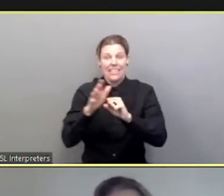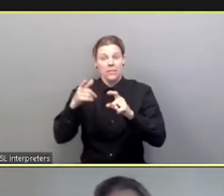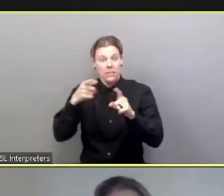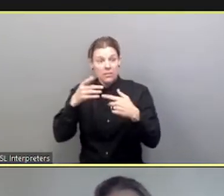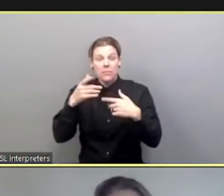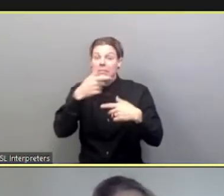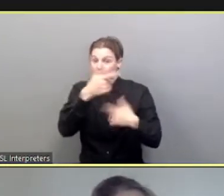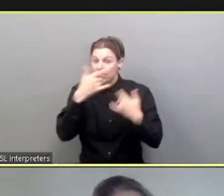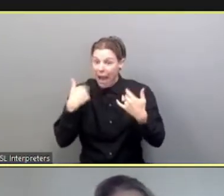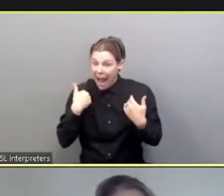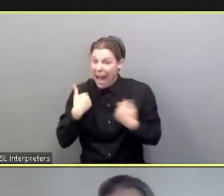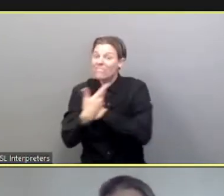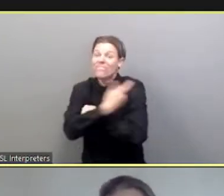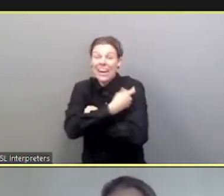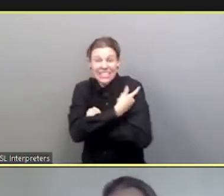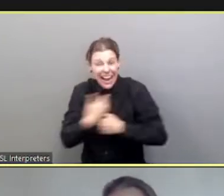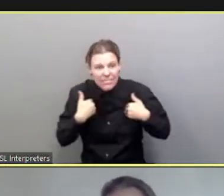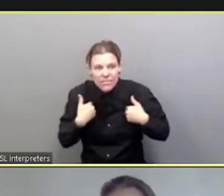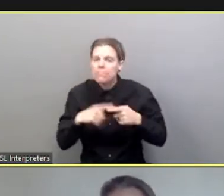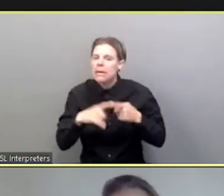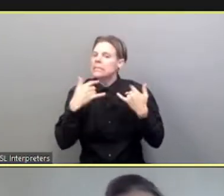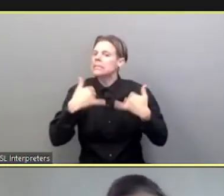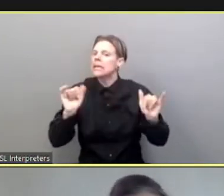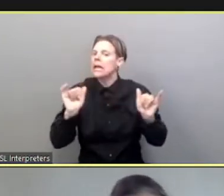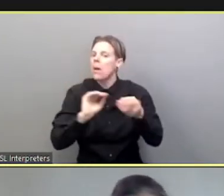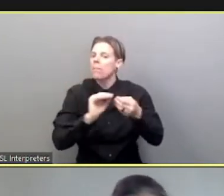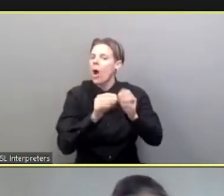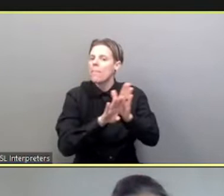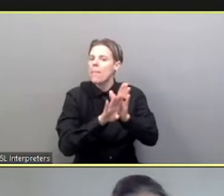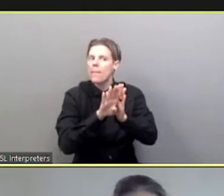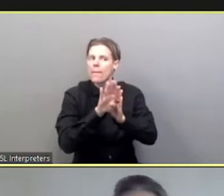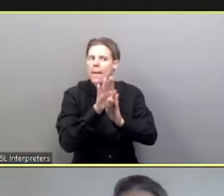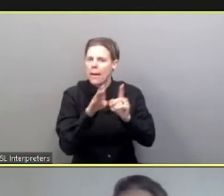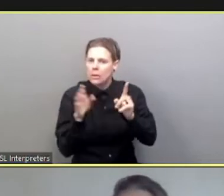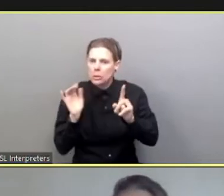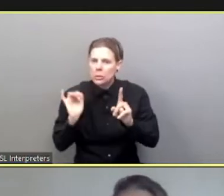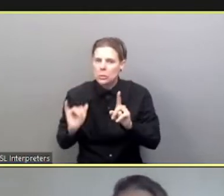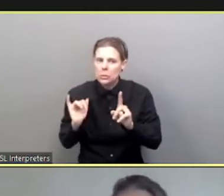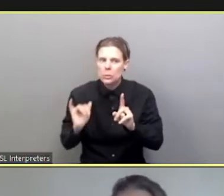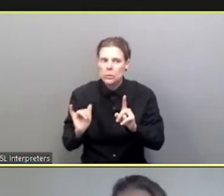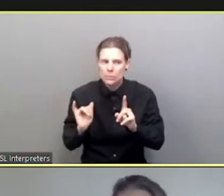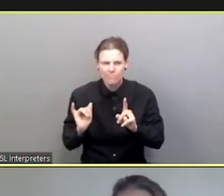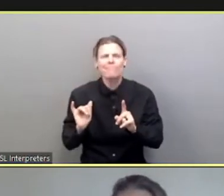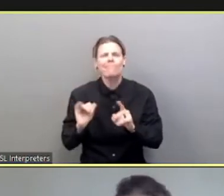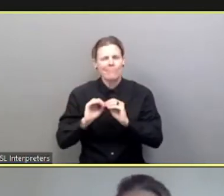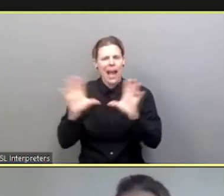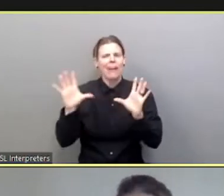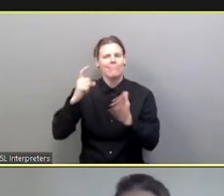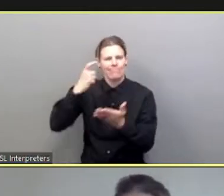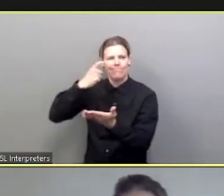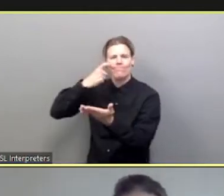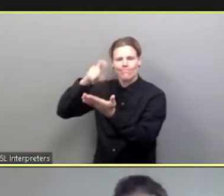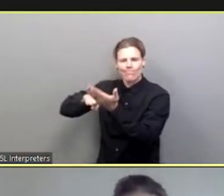This is certainly a complicated issue, but we know it looks like these